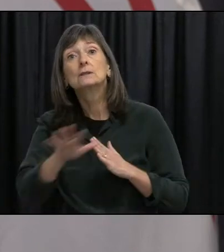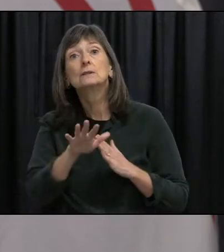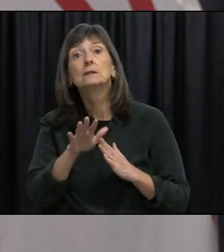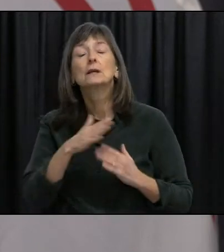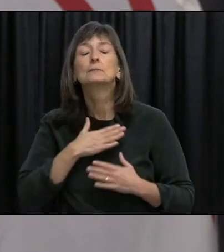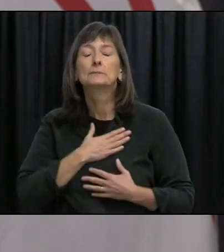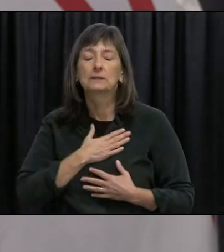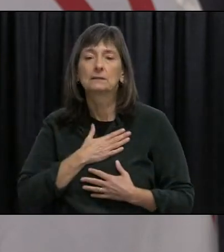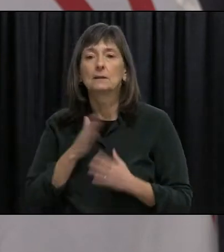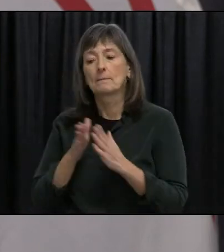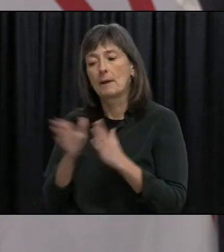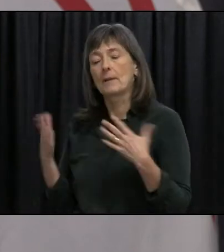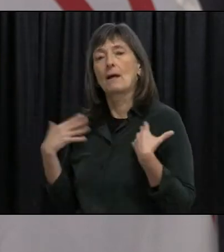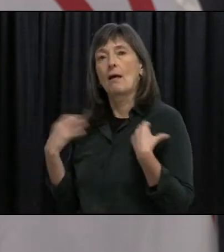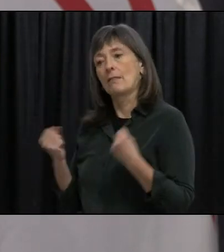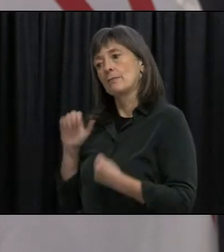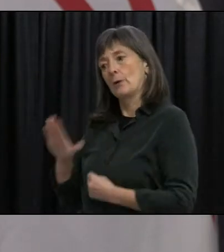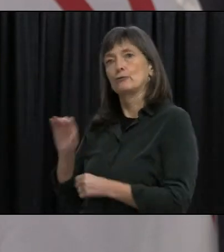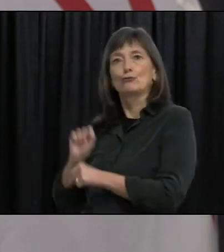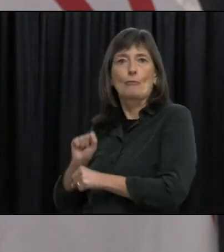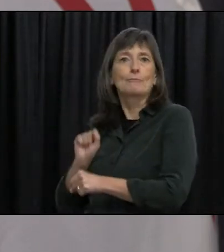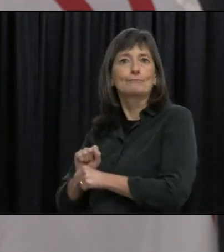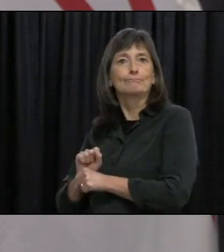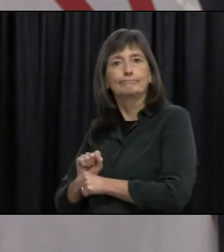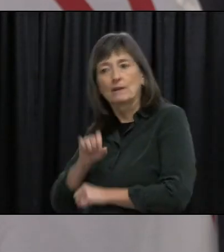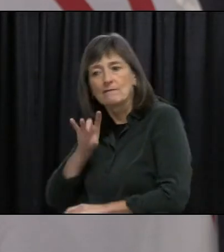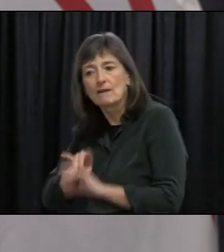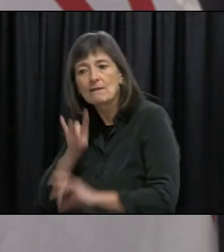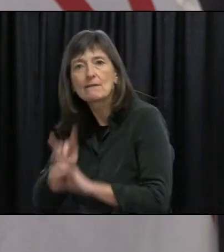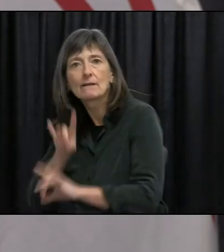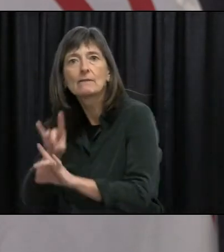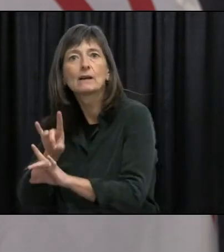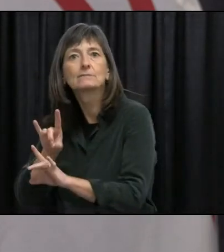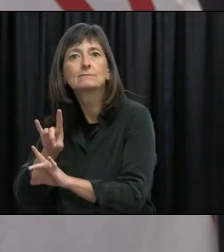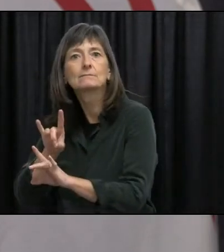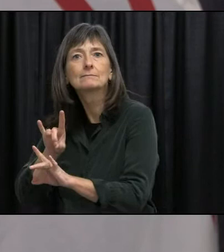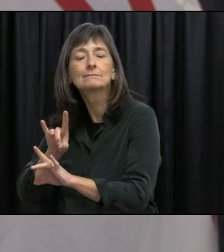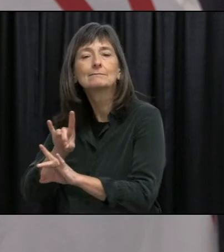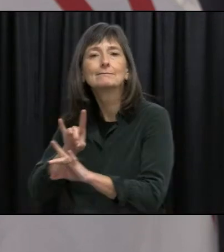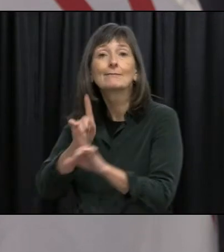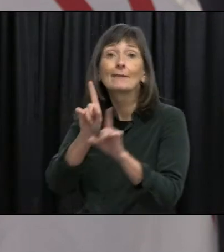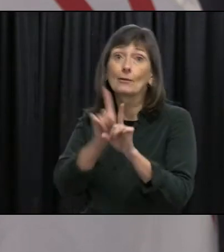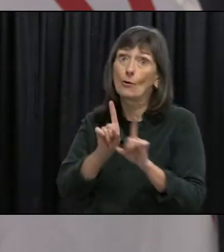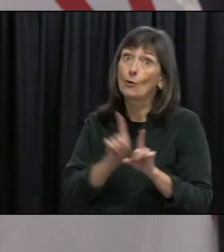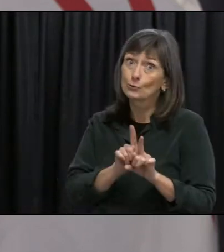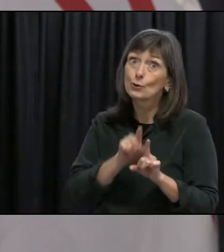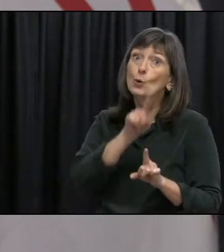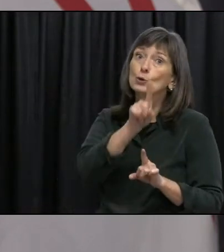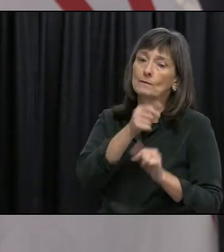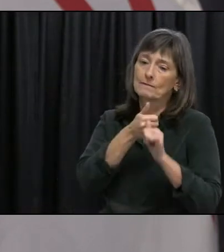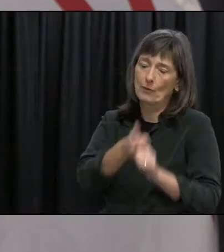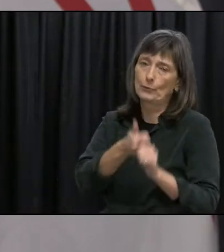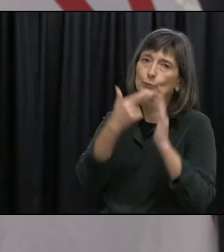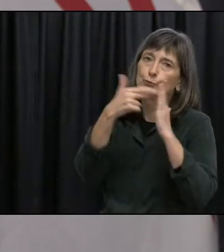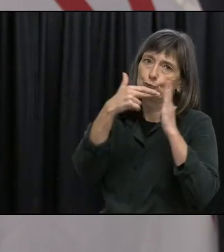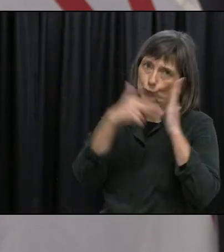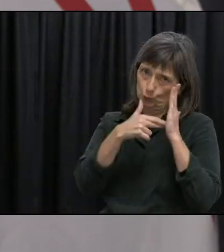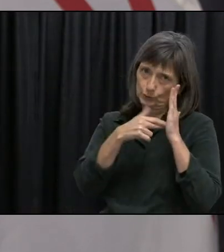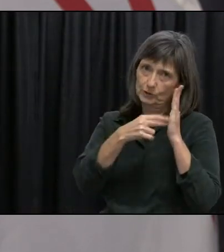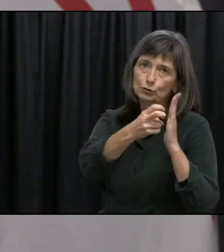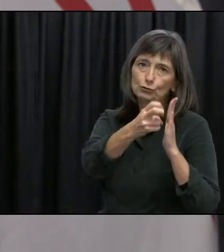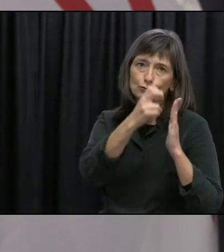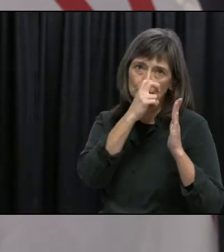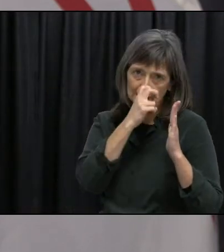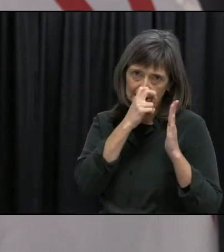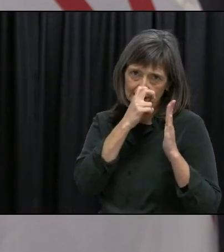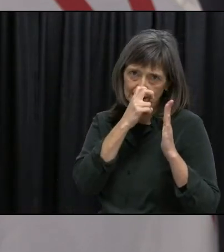health do its job and to please follow guidance from trusted sources. If we